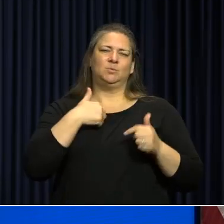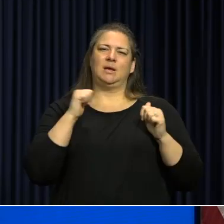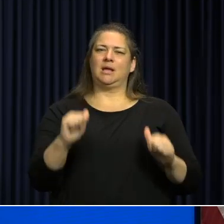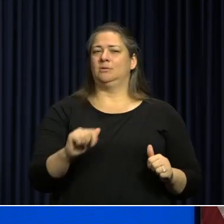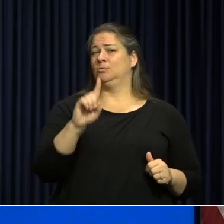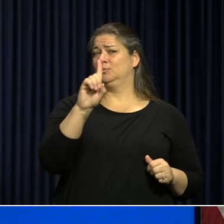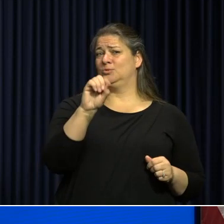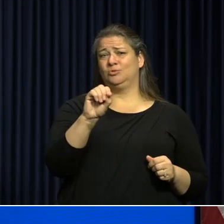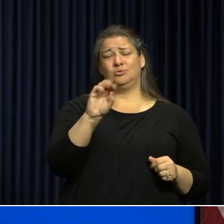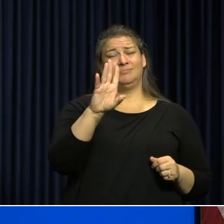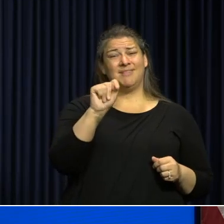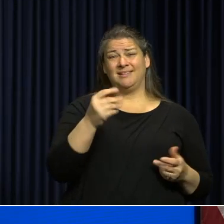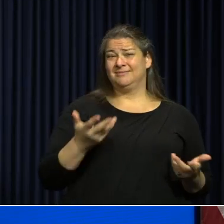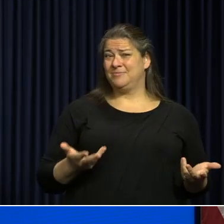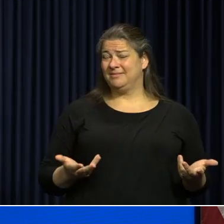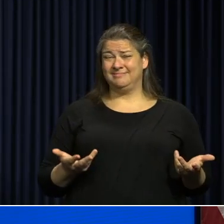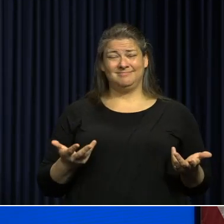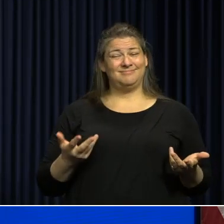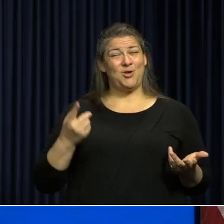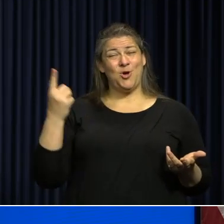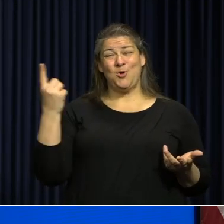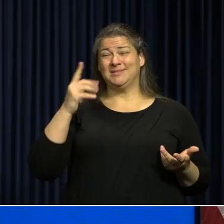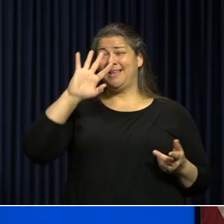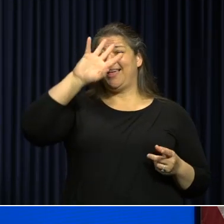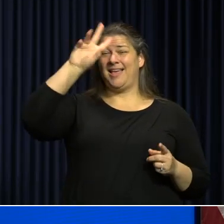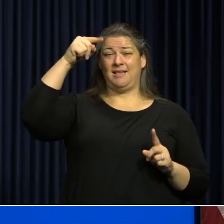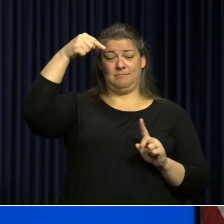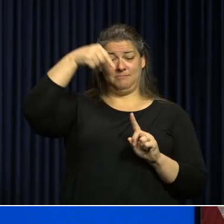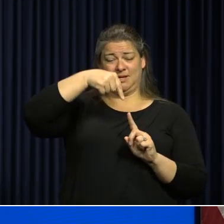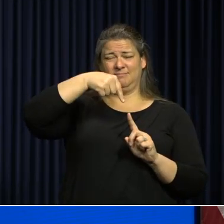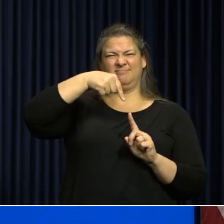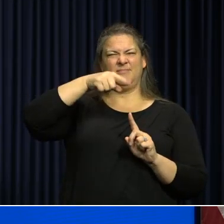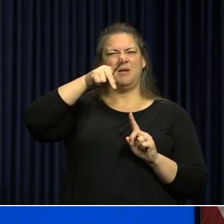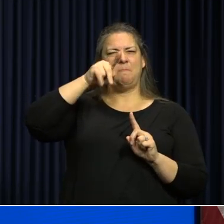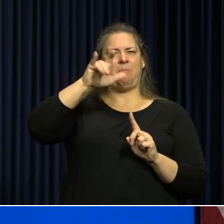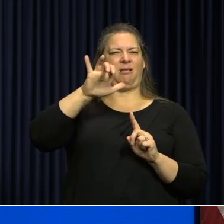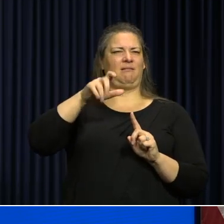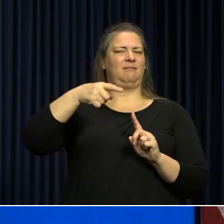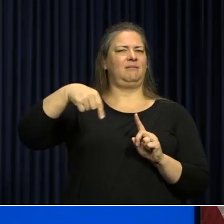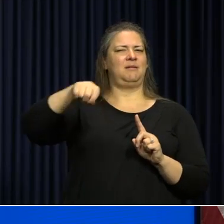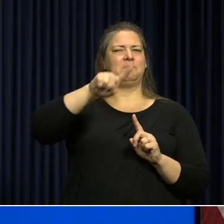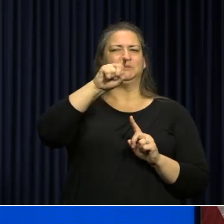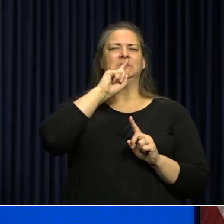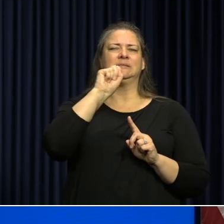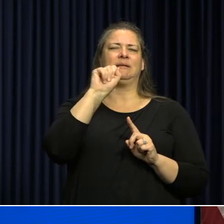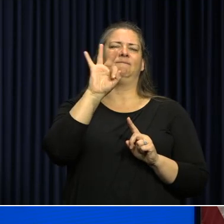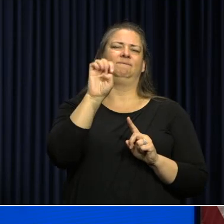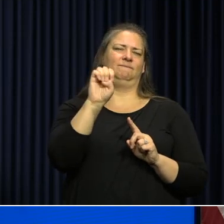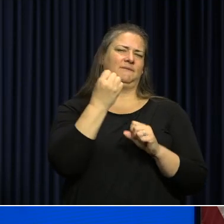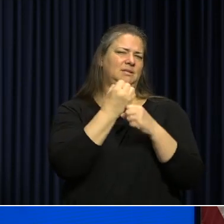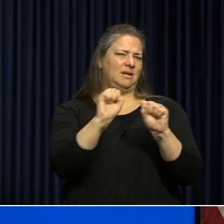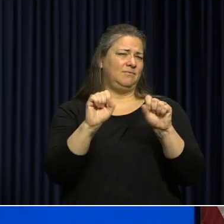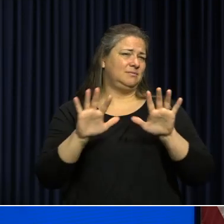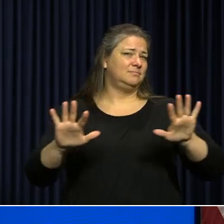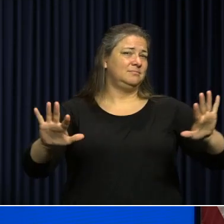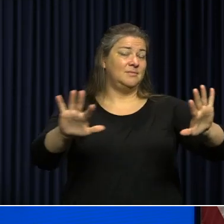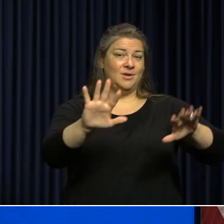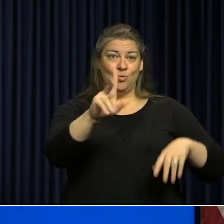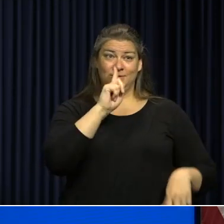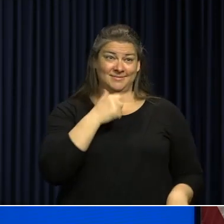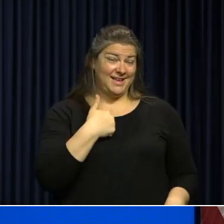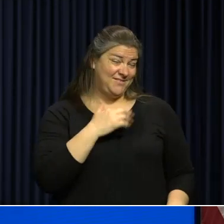but it's always going to come down to public safety. And so, again, I've never done this